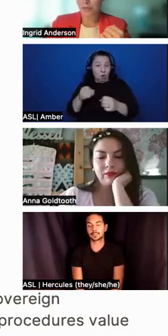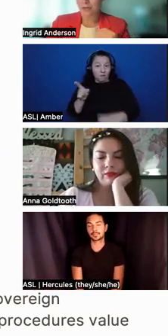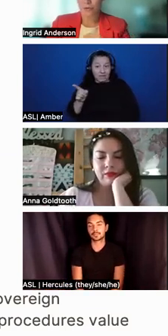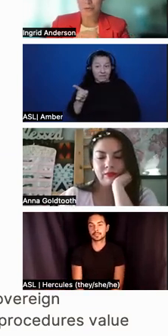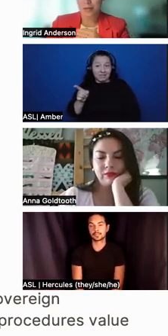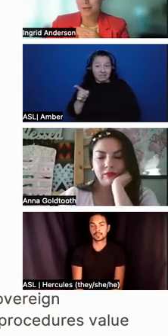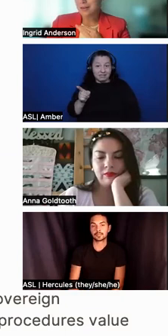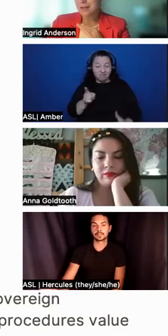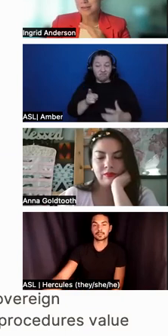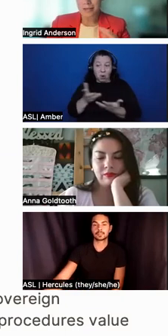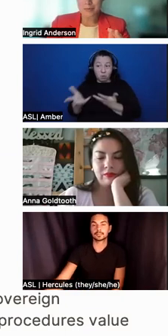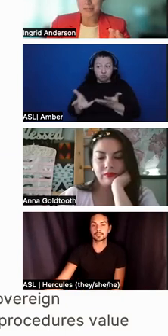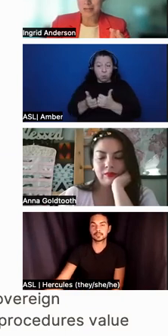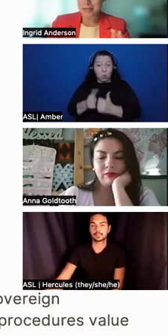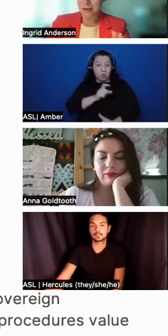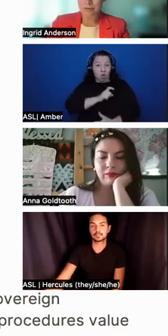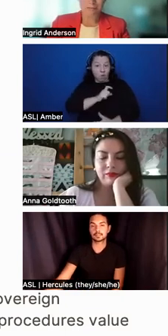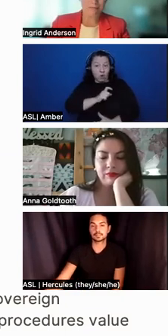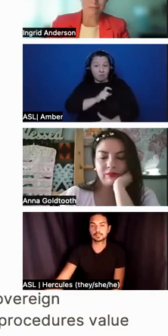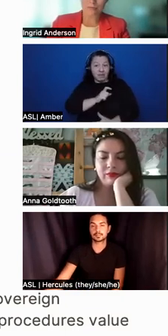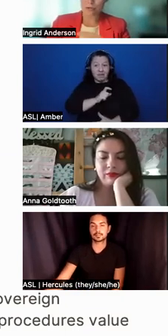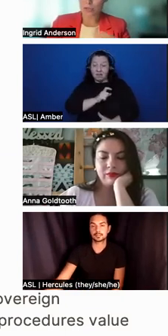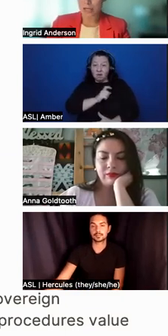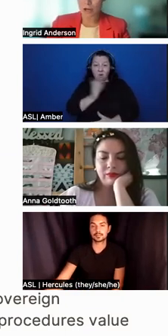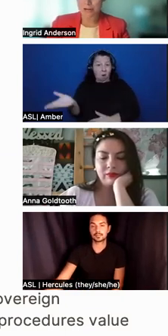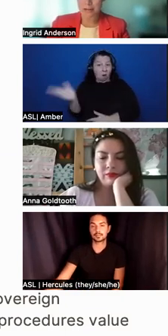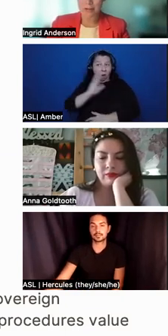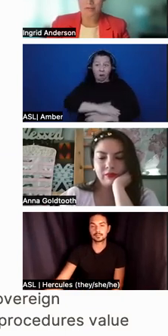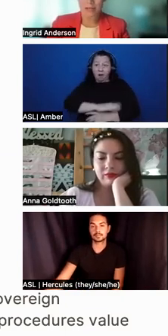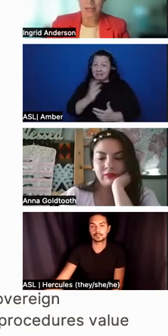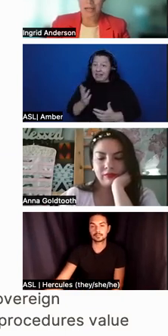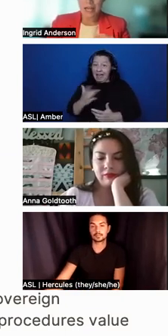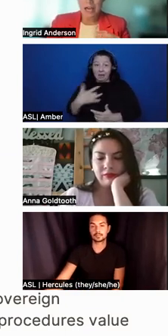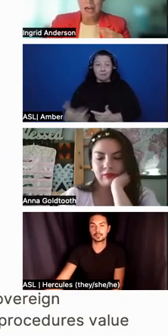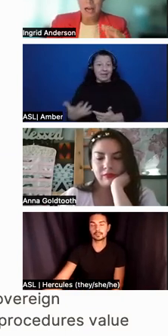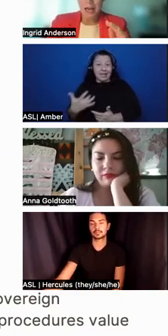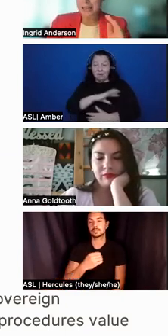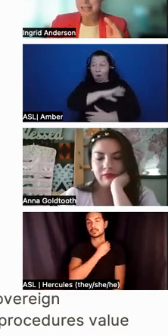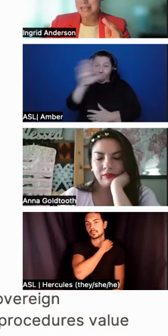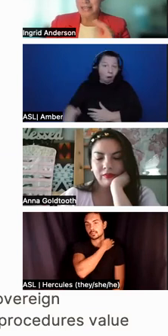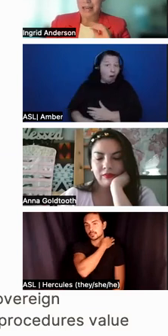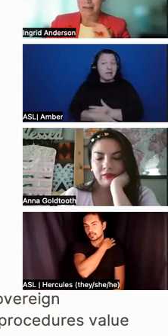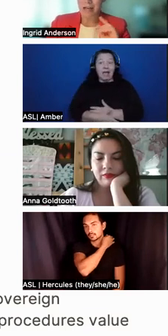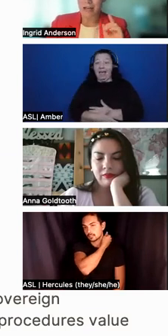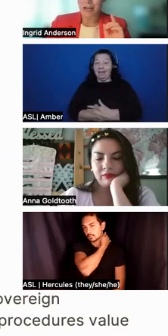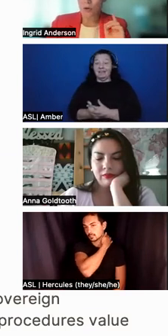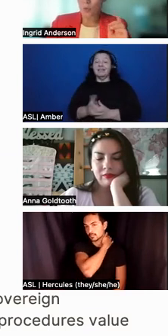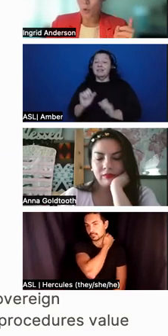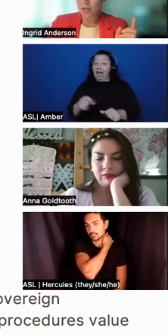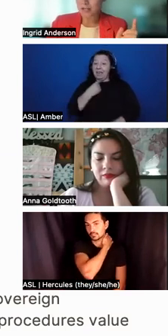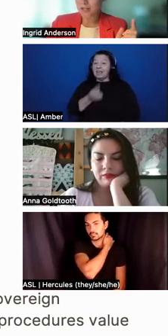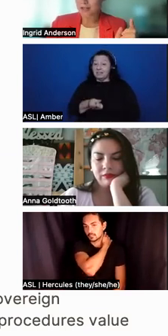interfacing with law enforcement, sun up to sundown, usually getting calls in the middle of the night, I can say that I have